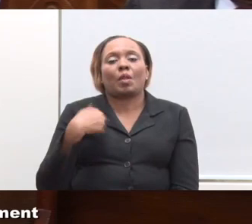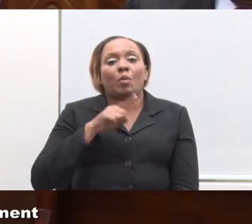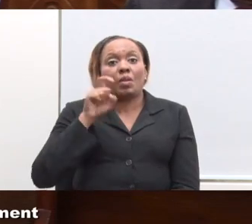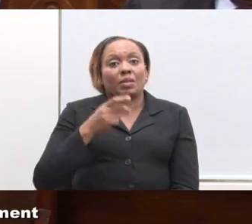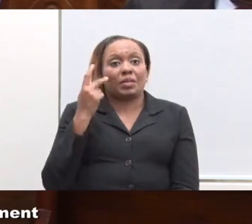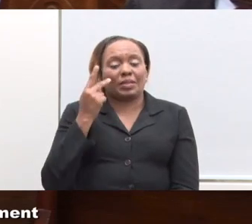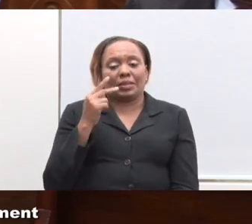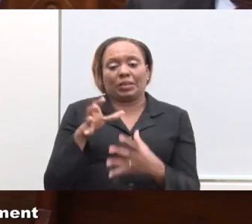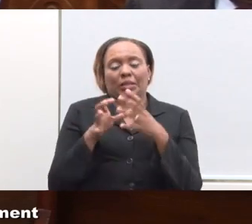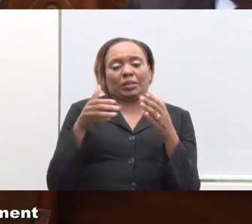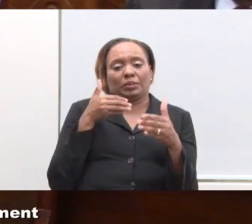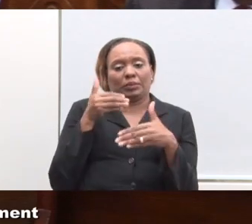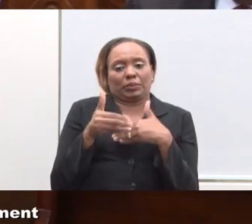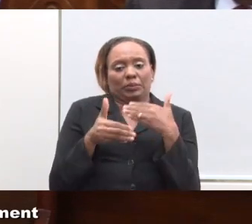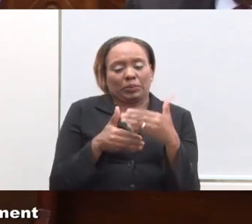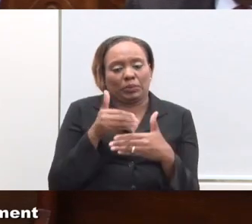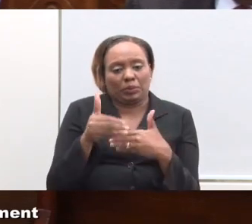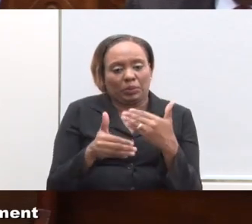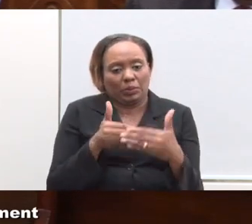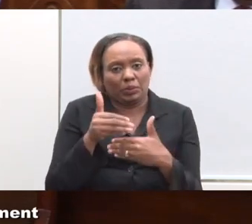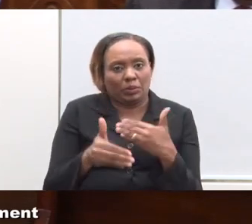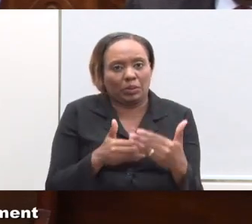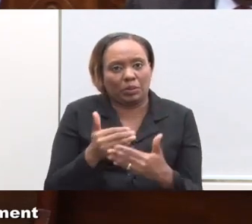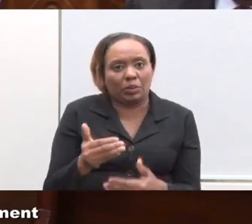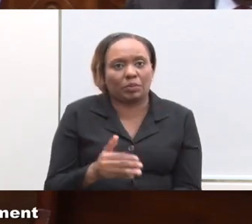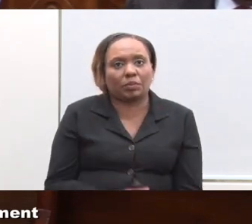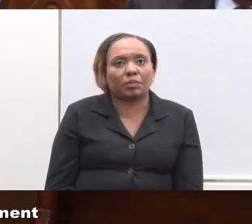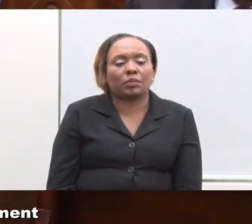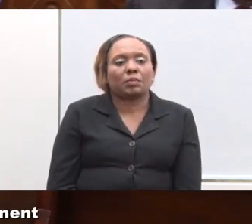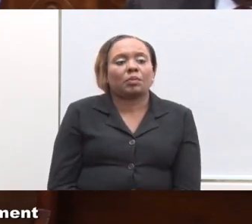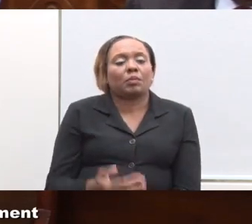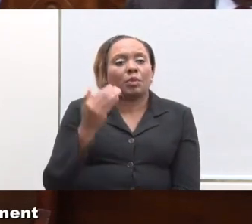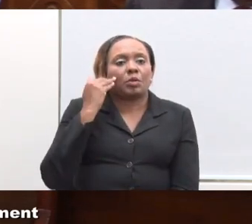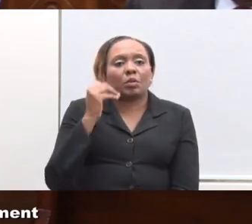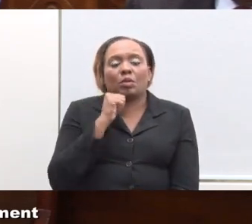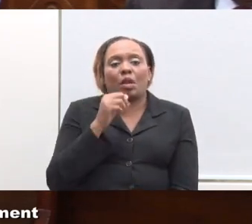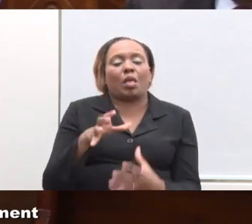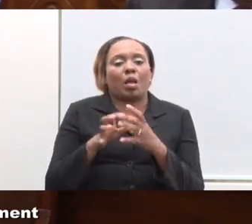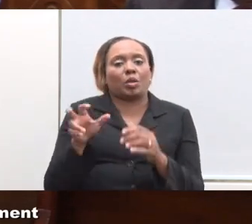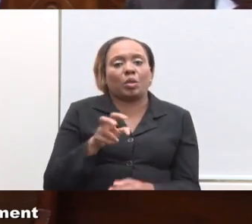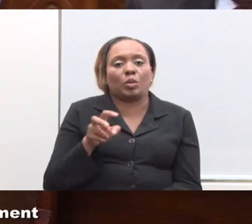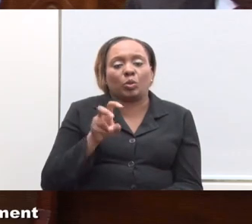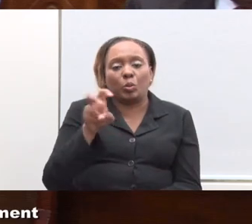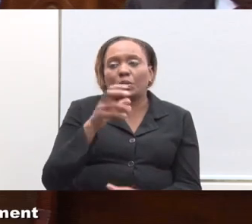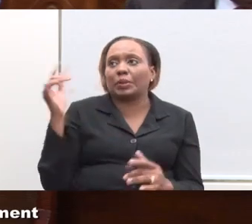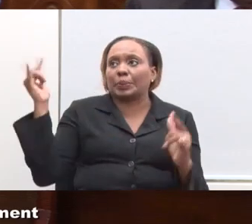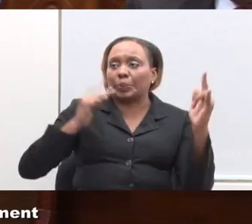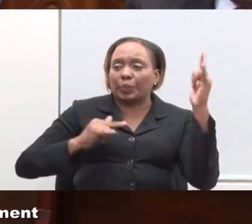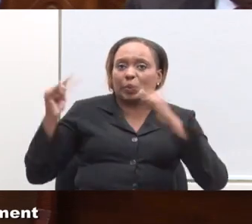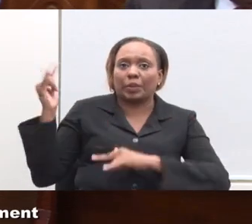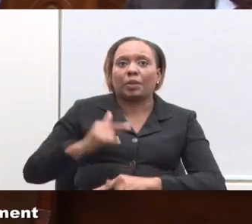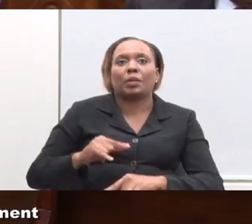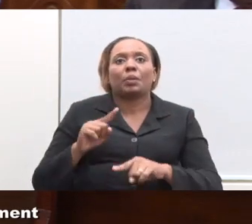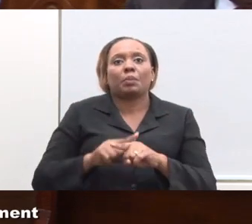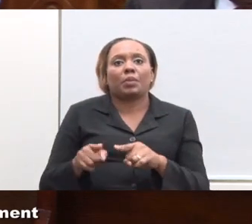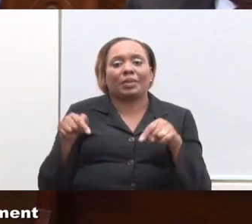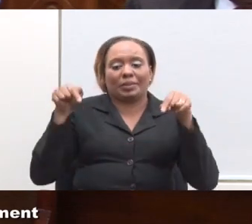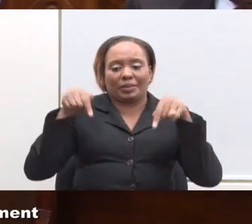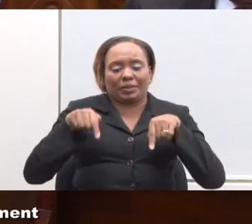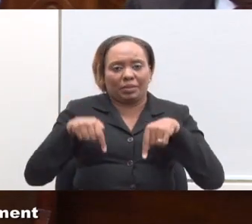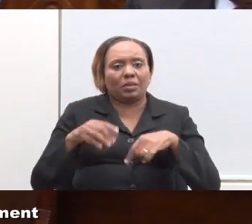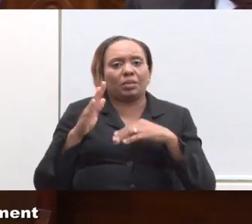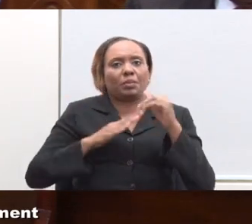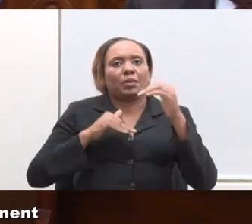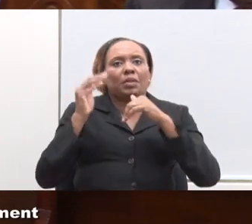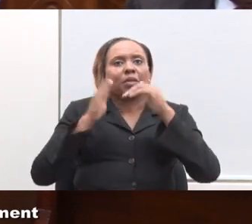progress, even as we are not seeing tourists in the immediate future. One, in this building where we meet,